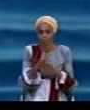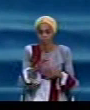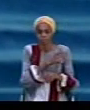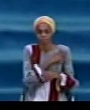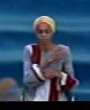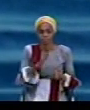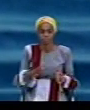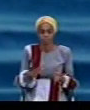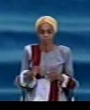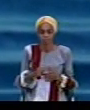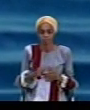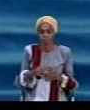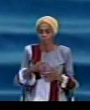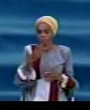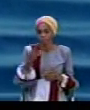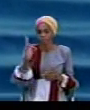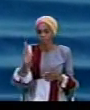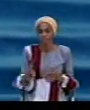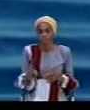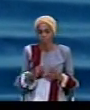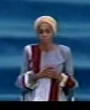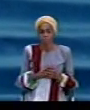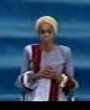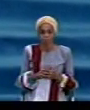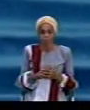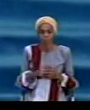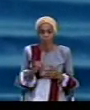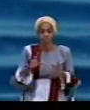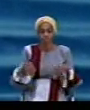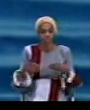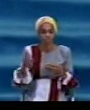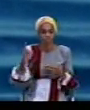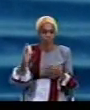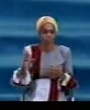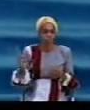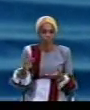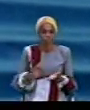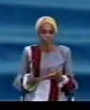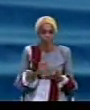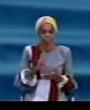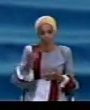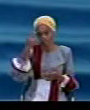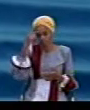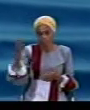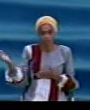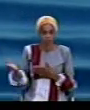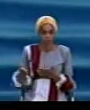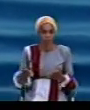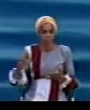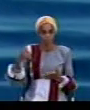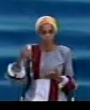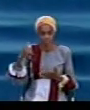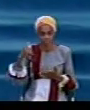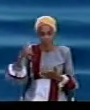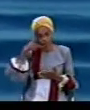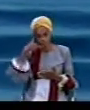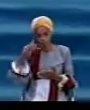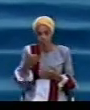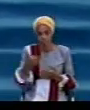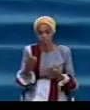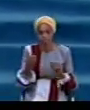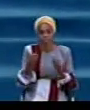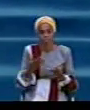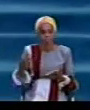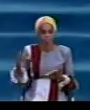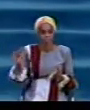"No, I can't take him to police station." So I give God the glory for collecting my phone, because there are a lot of things in this phone. And if I'm to buy